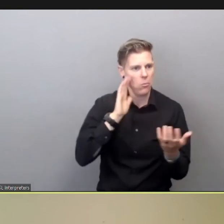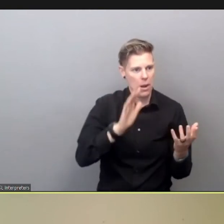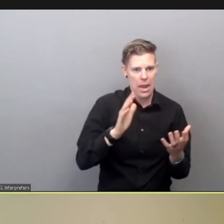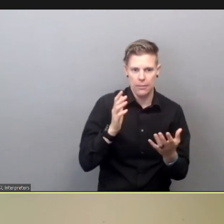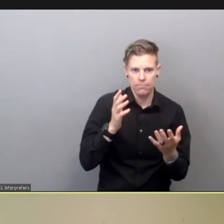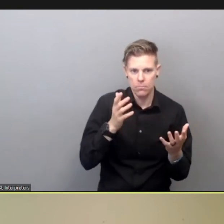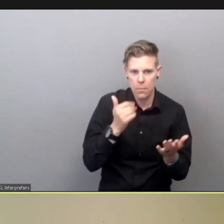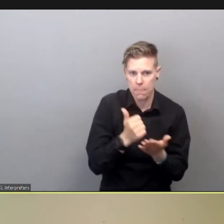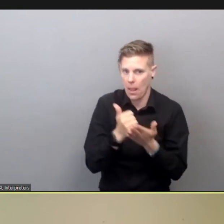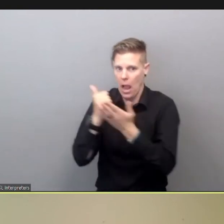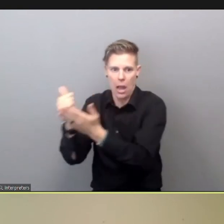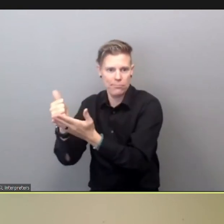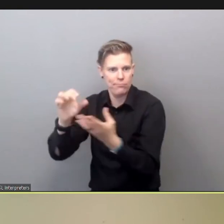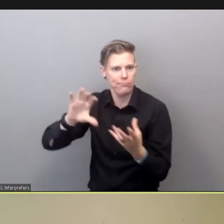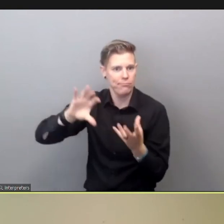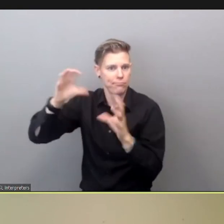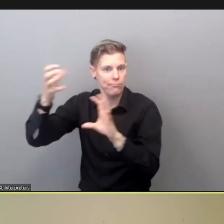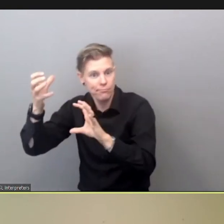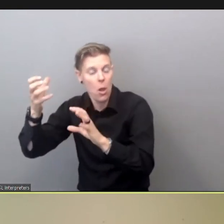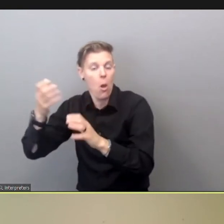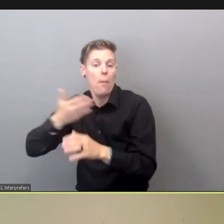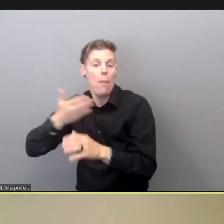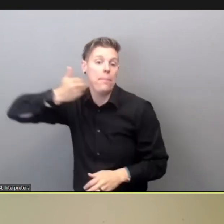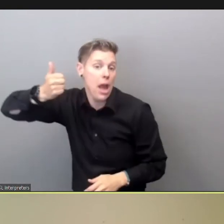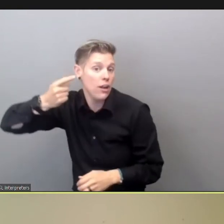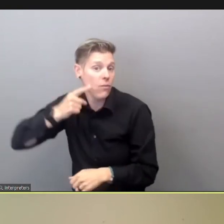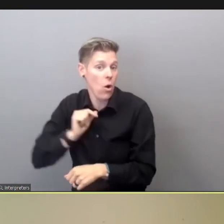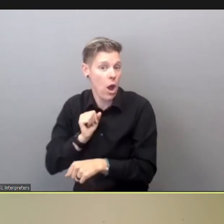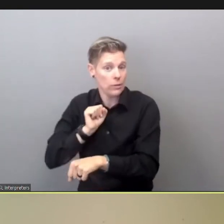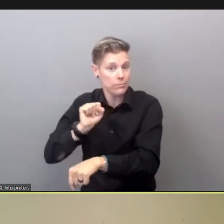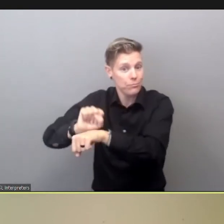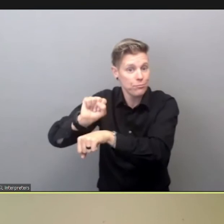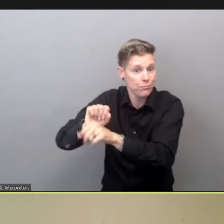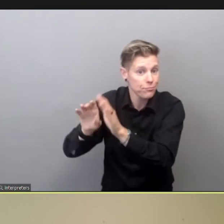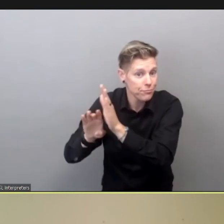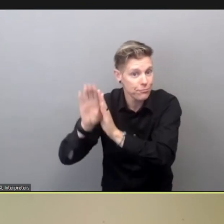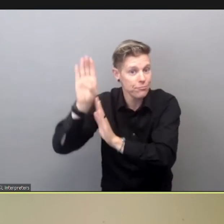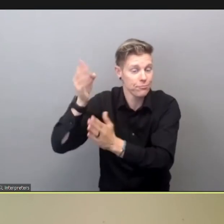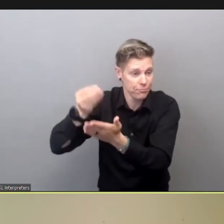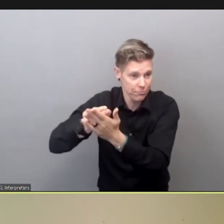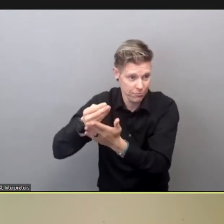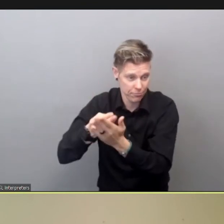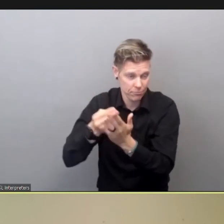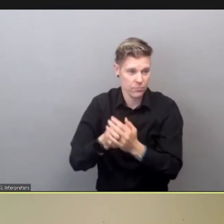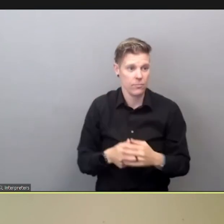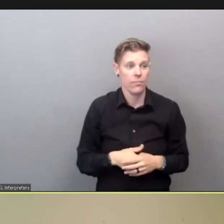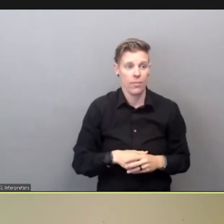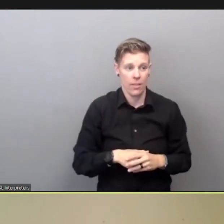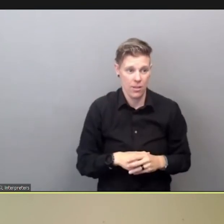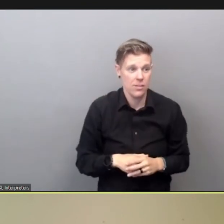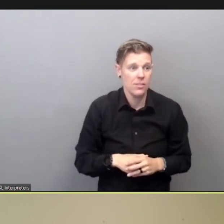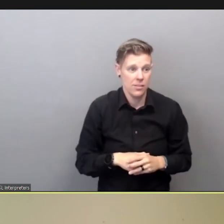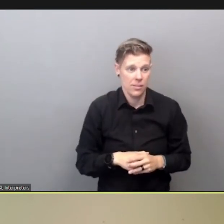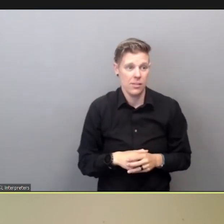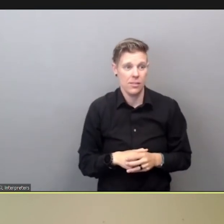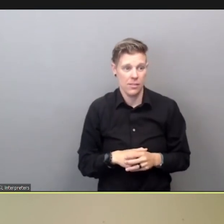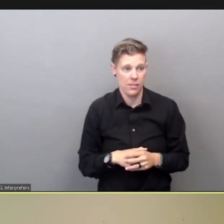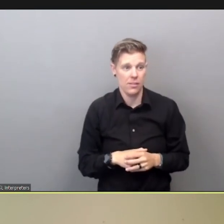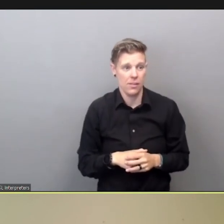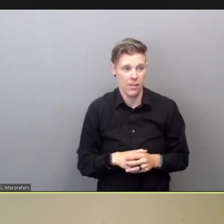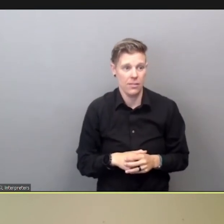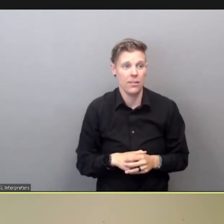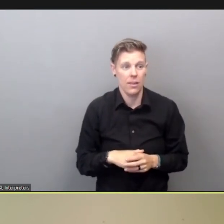sizes. So we're having those conversations, and we know that it's going to be a long road before we really truly